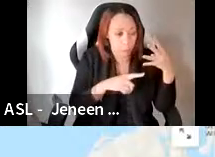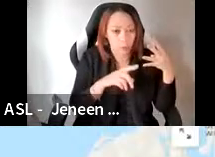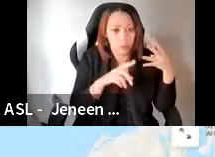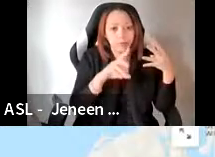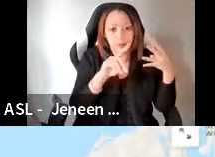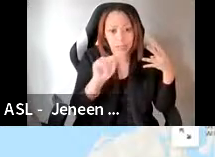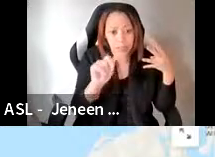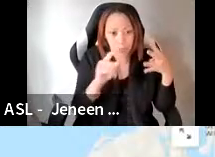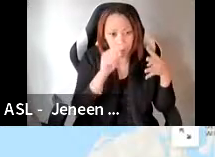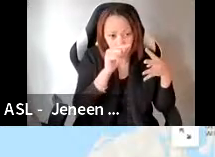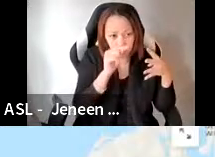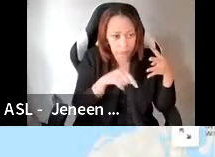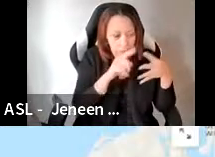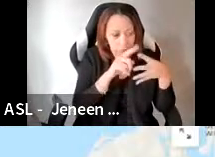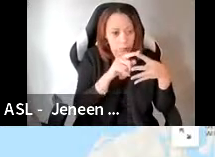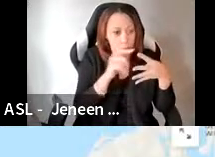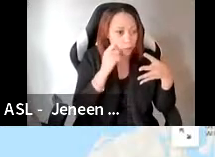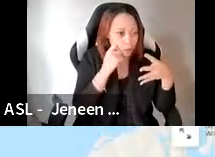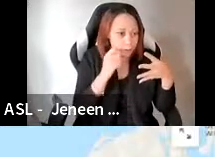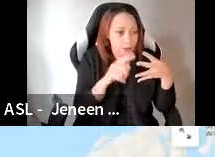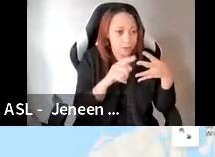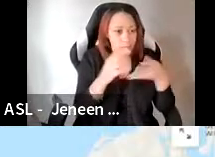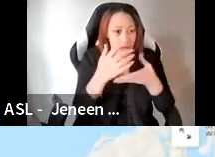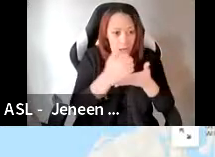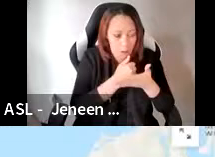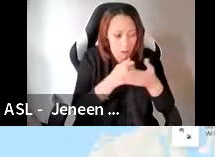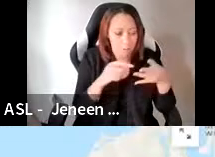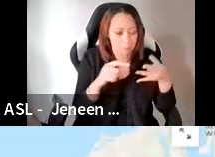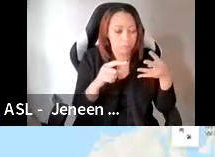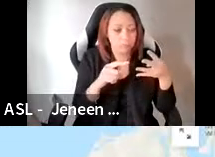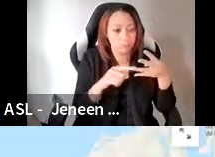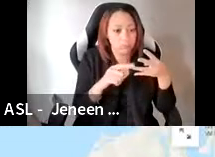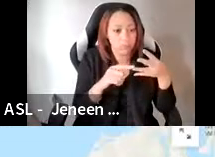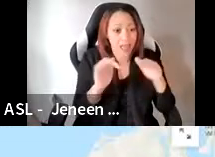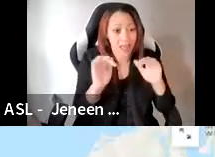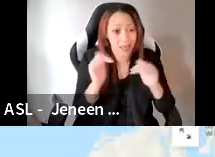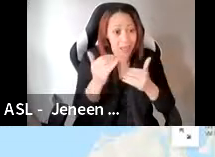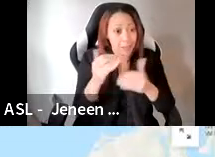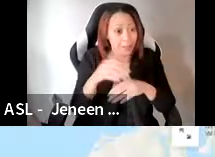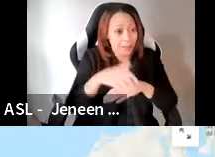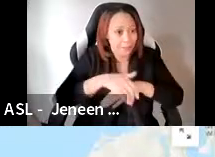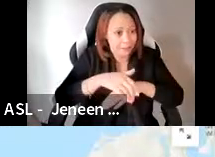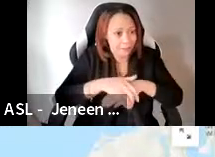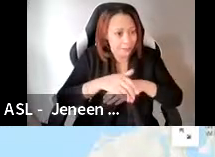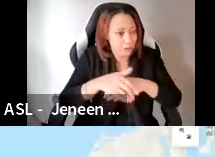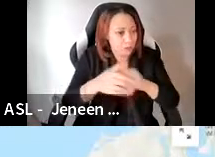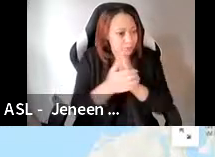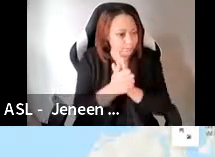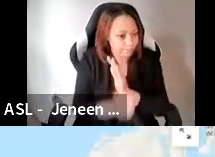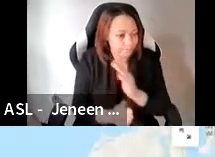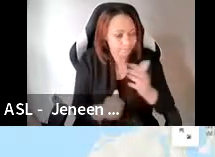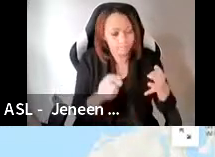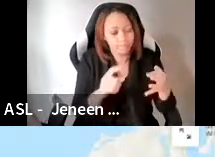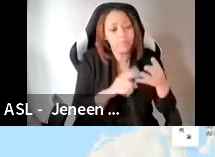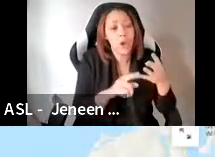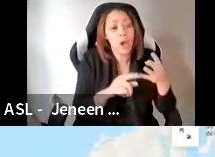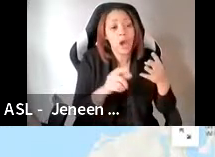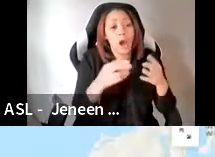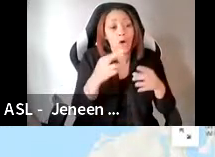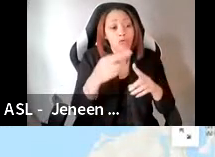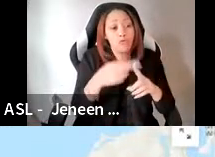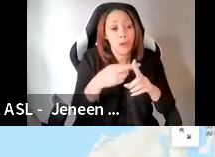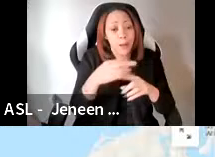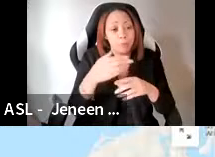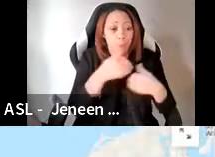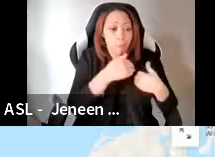points: race, income, limited English proficiency, and rent burden.